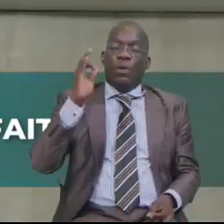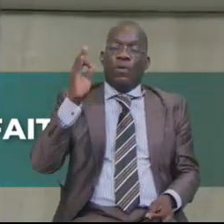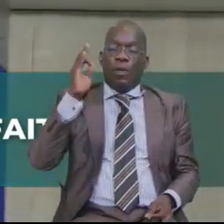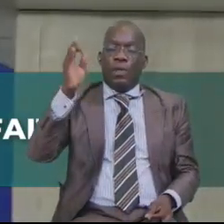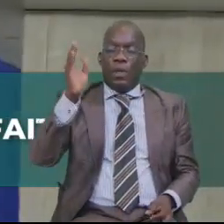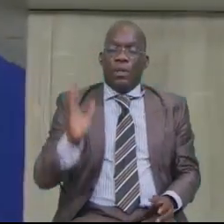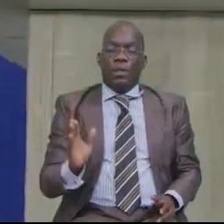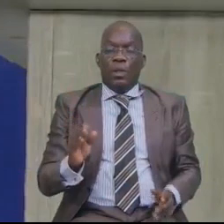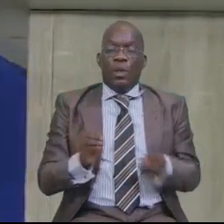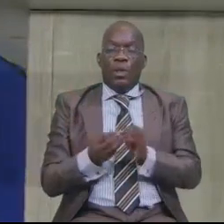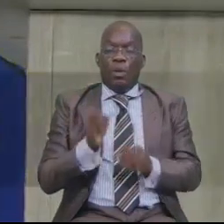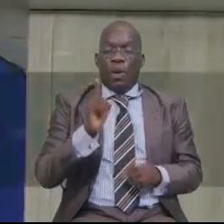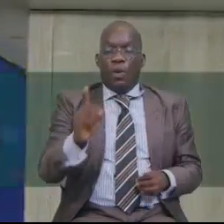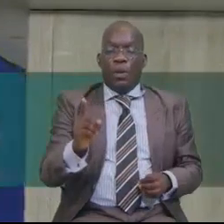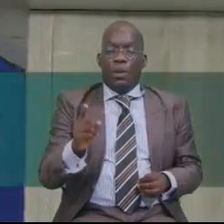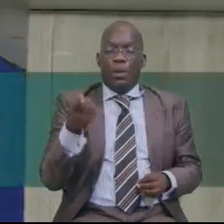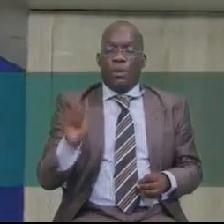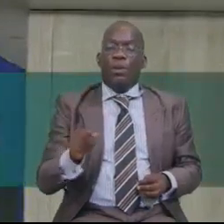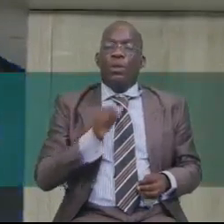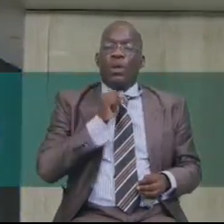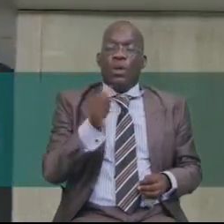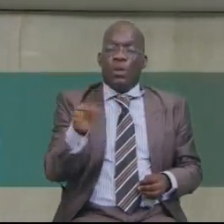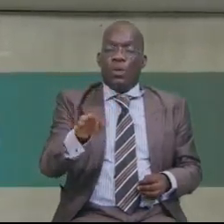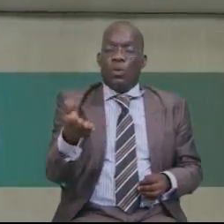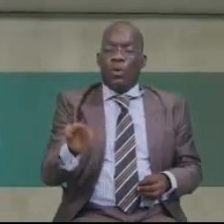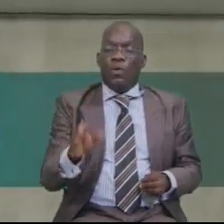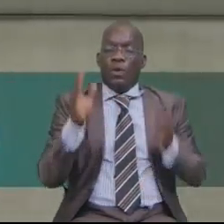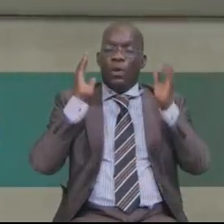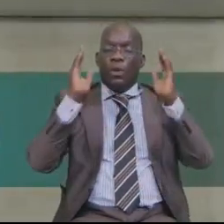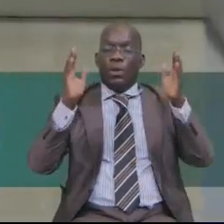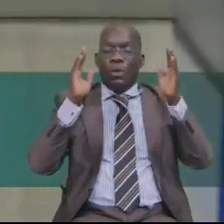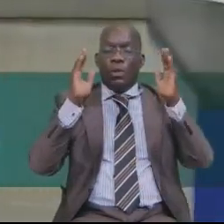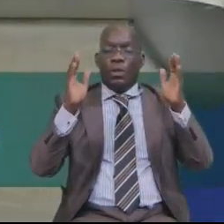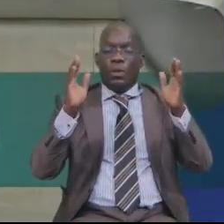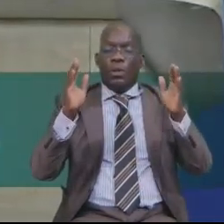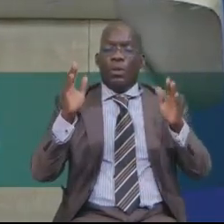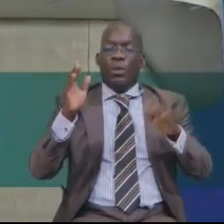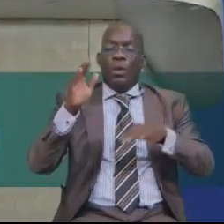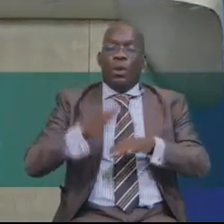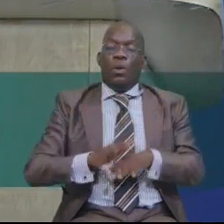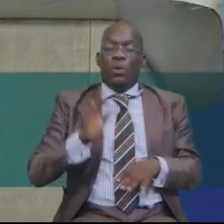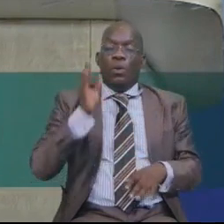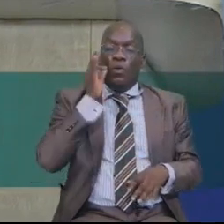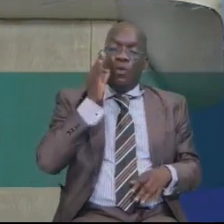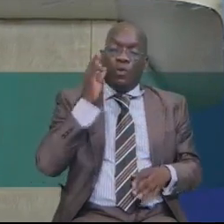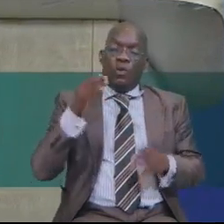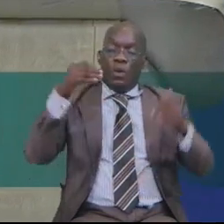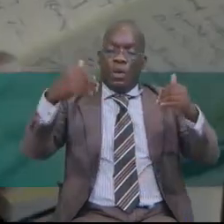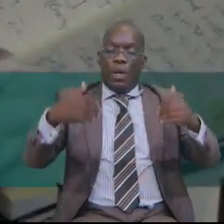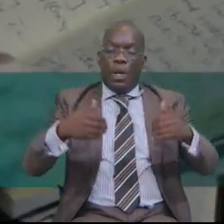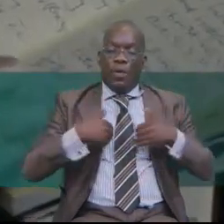number one, the unwavering consecration on fruit